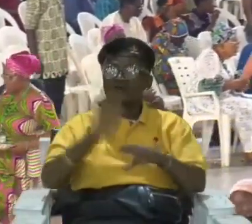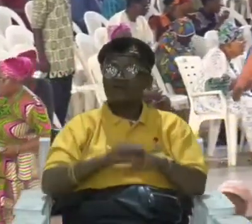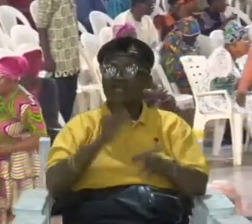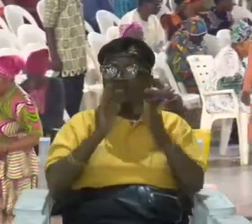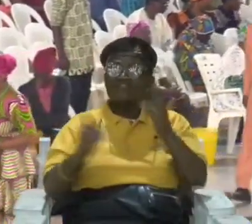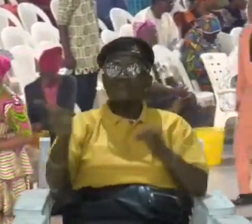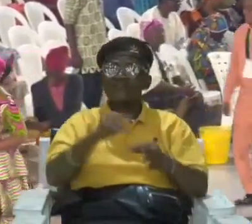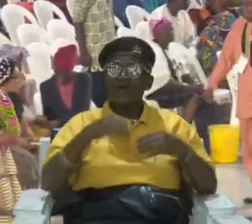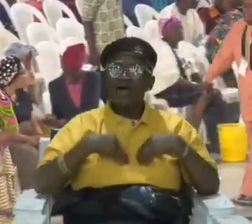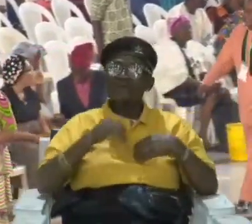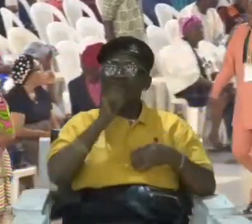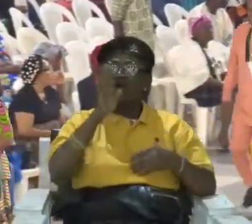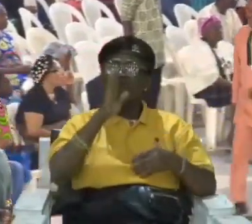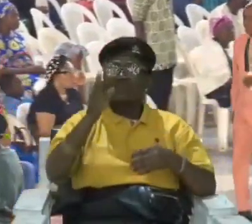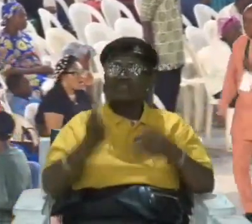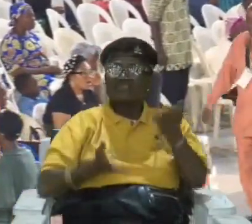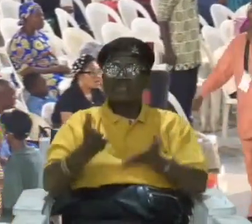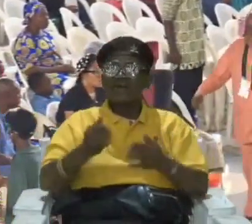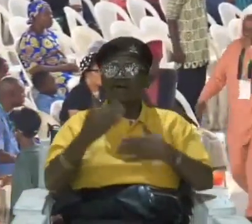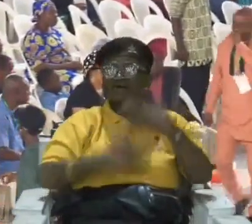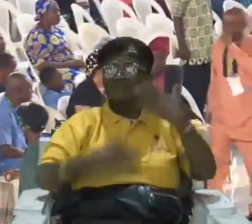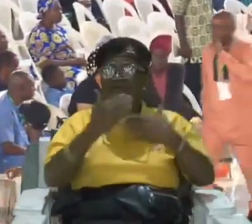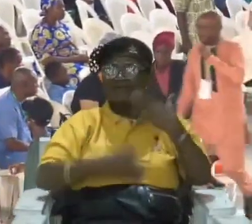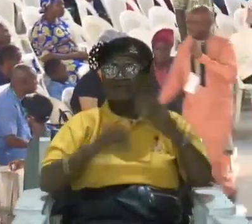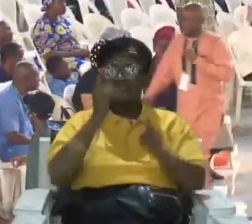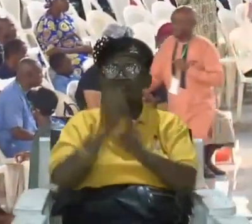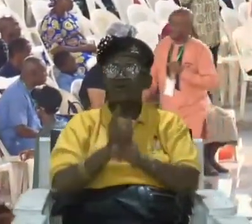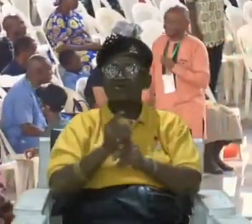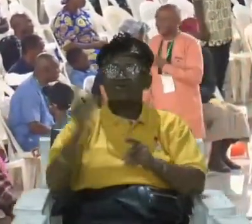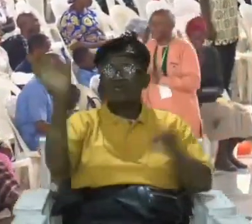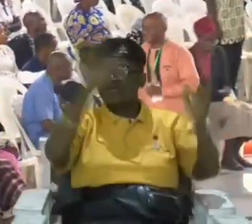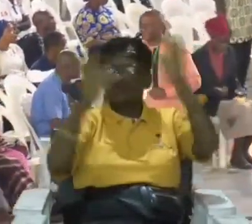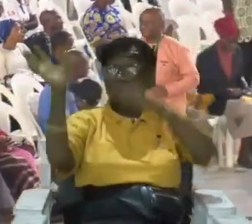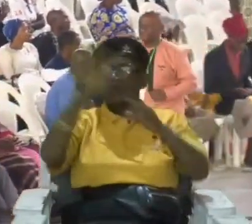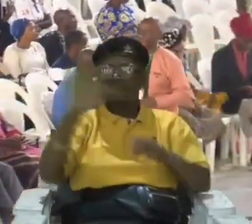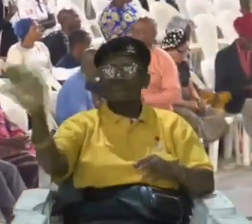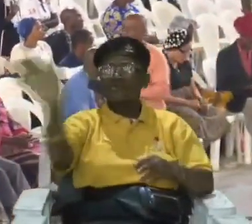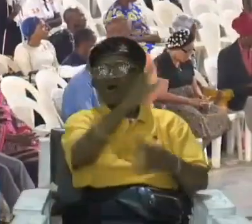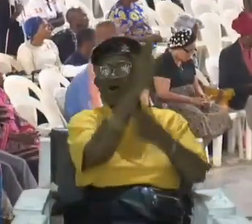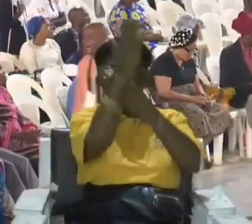wave your hand so I can see.